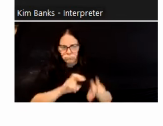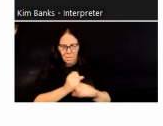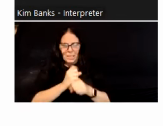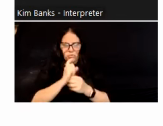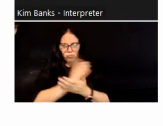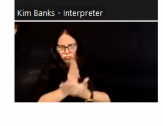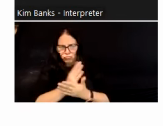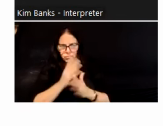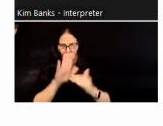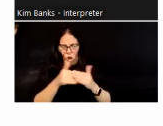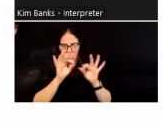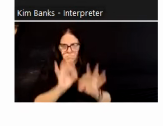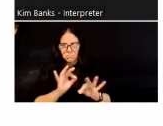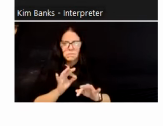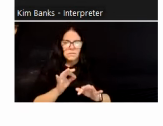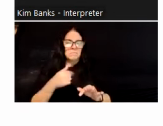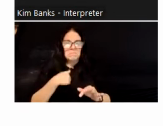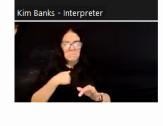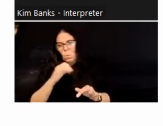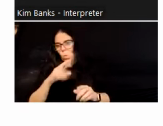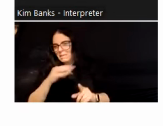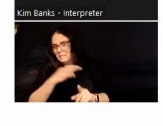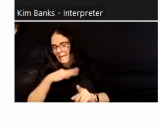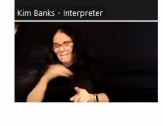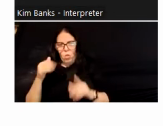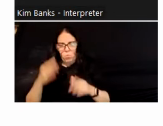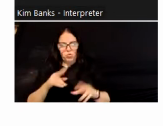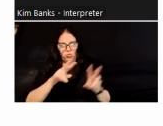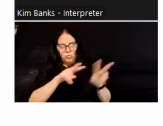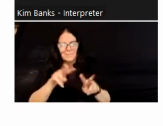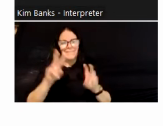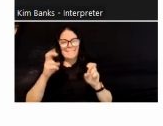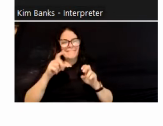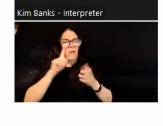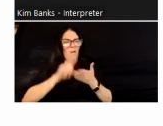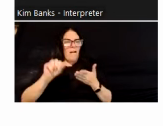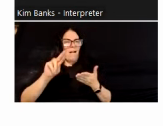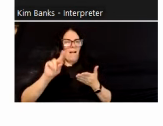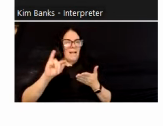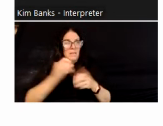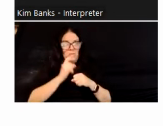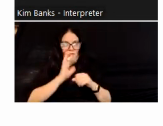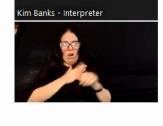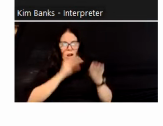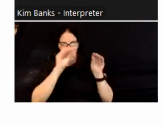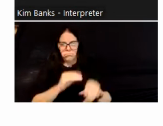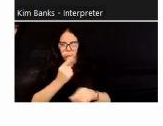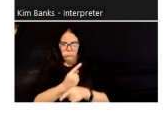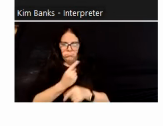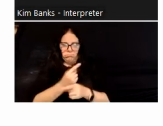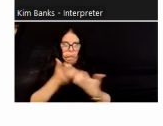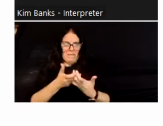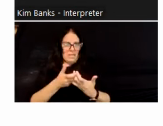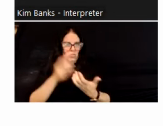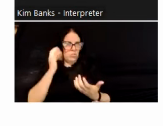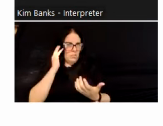with, your staff or with one other person, go through an audit and make sure that what you have in the file does actually match